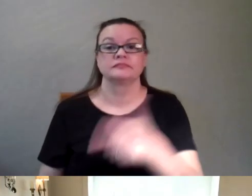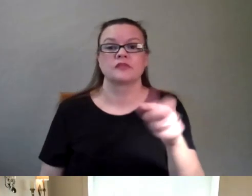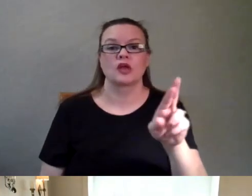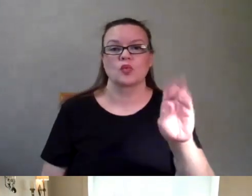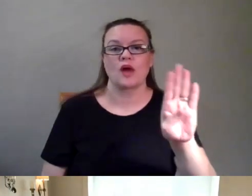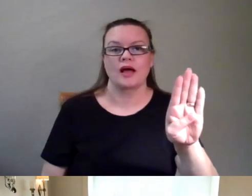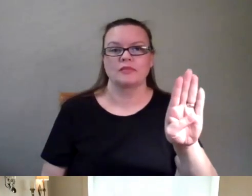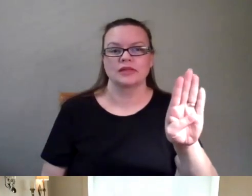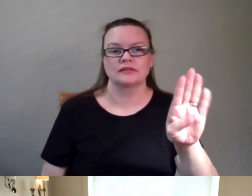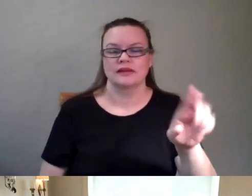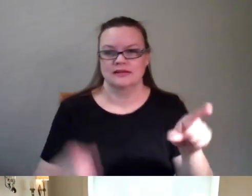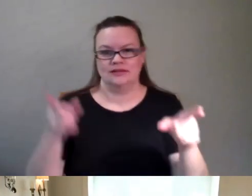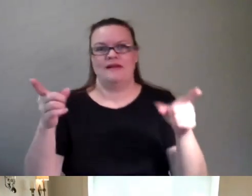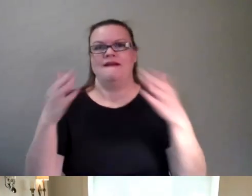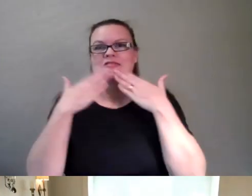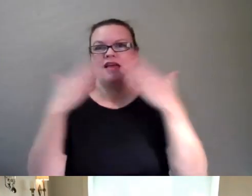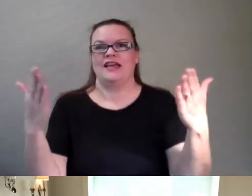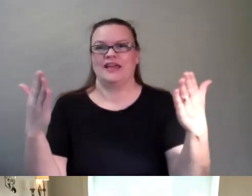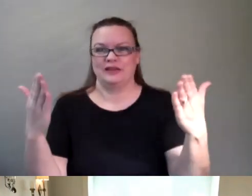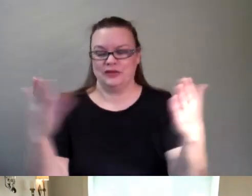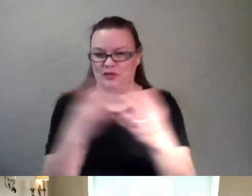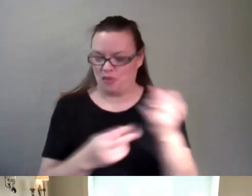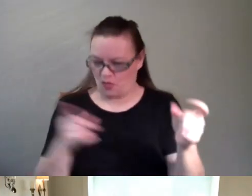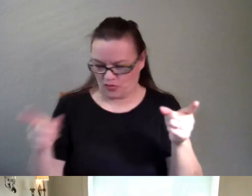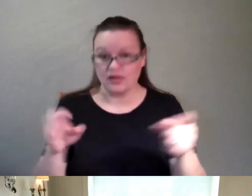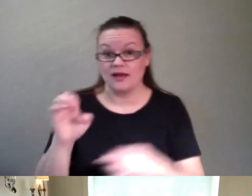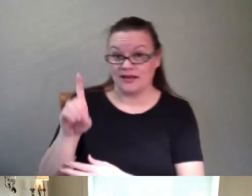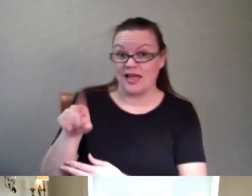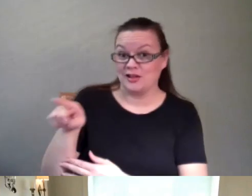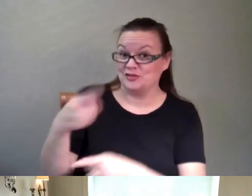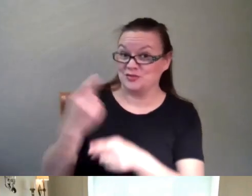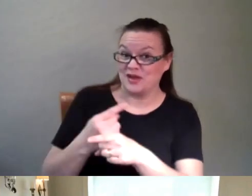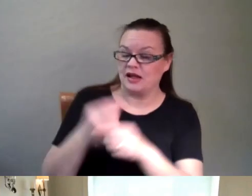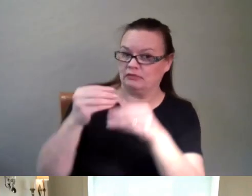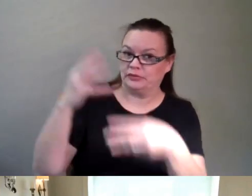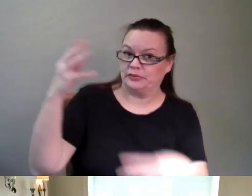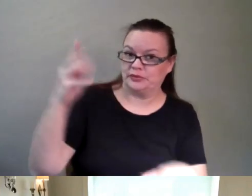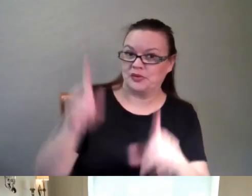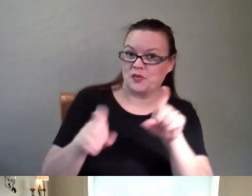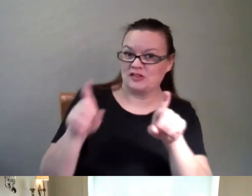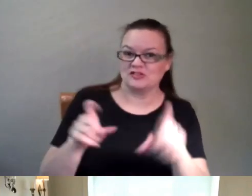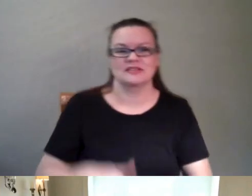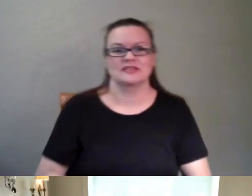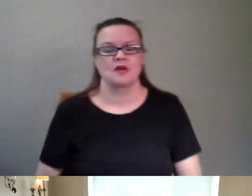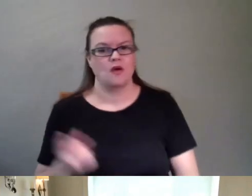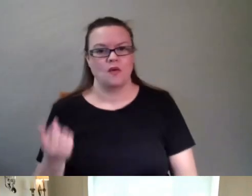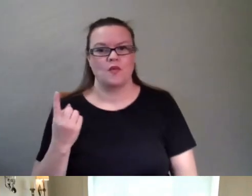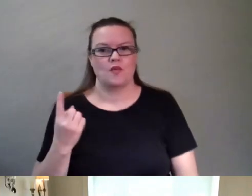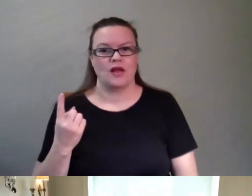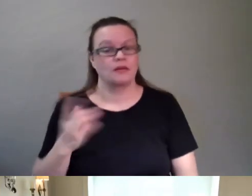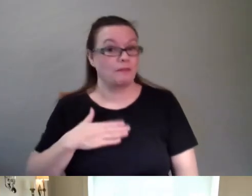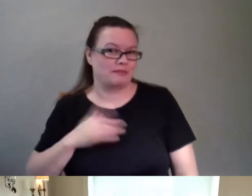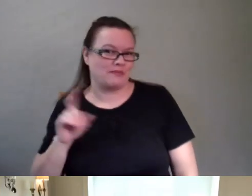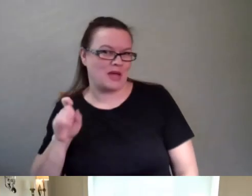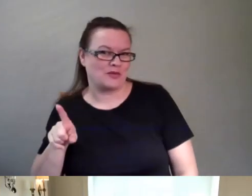Celinda and Ed, thank you. That was fantastic. And Ed, you're right. We do have a number of questions. I actually want to start with one of my own